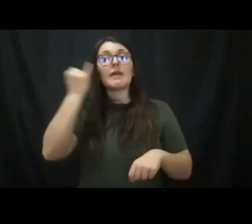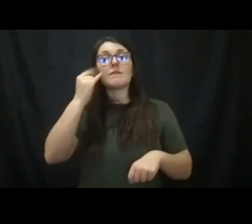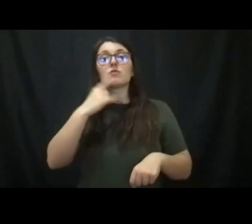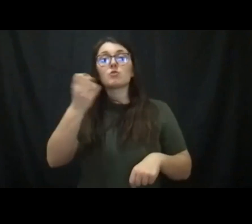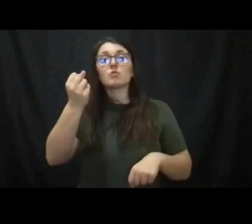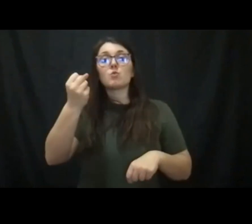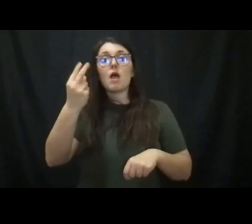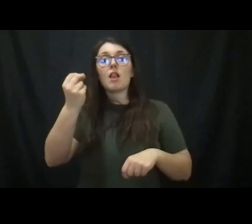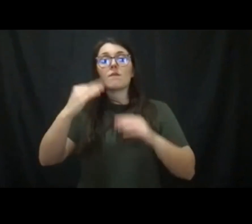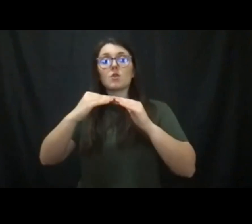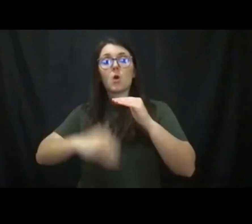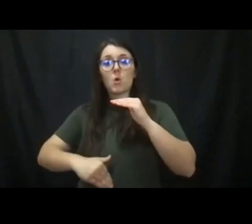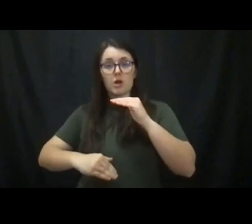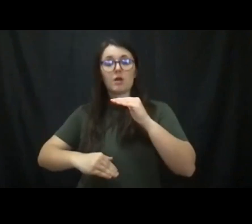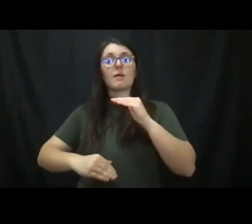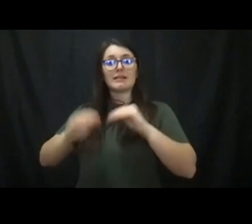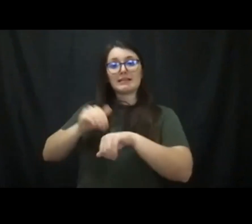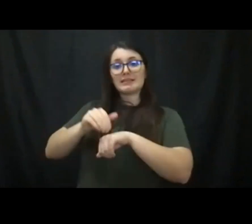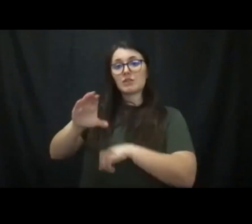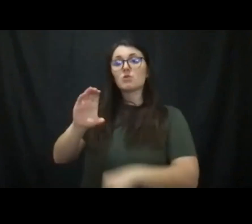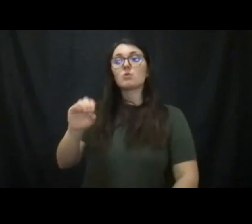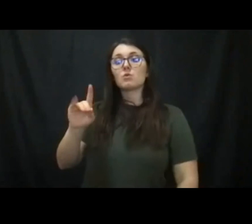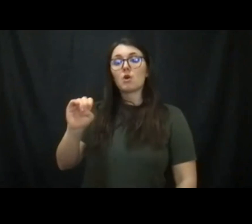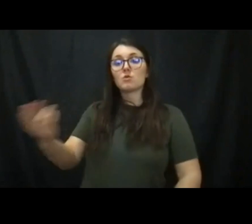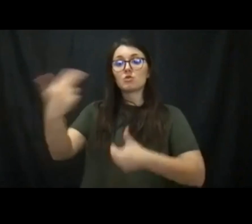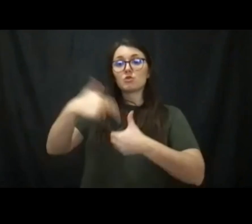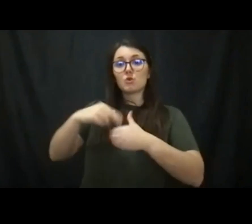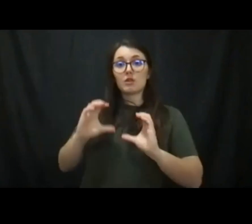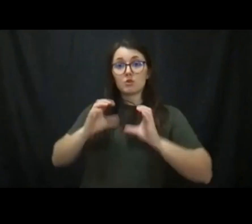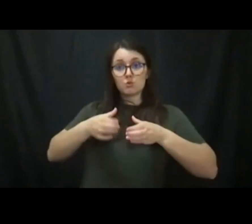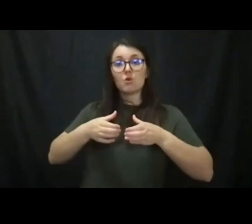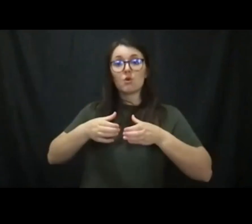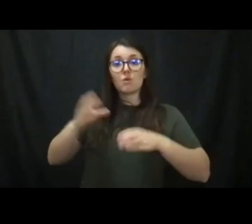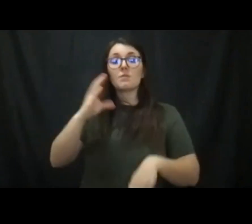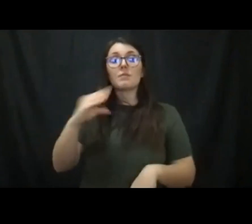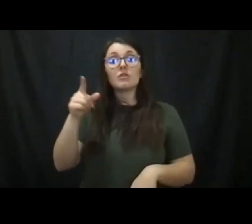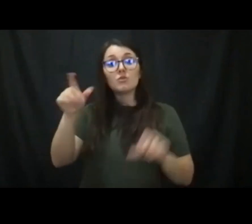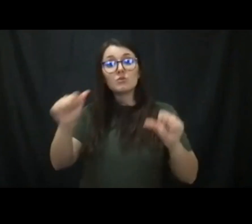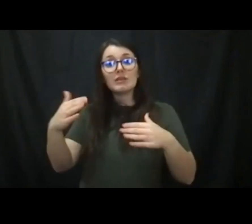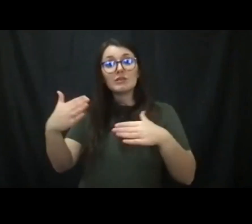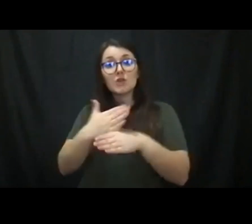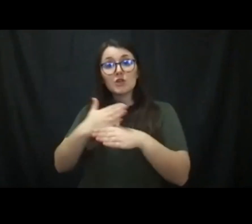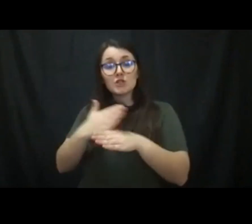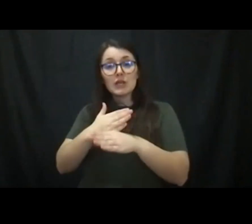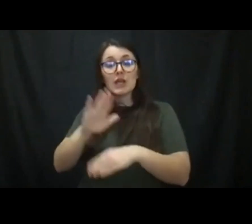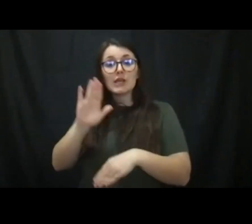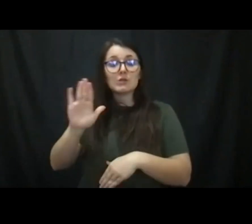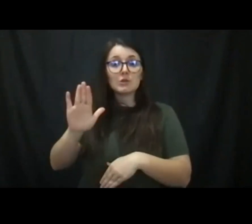under. And then I can send you the codes to join our group, and you can share